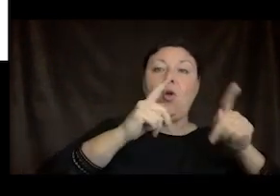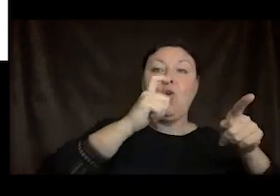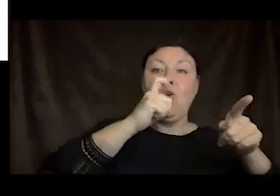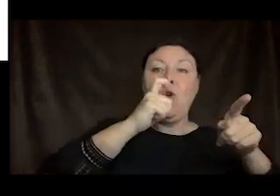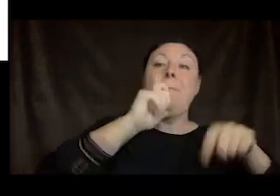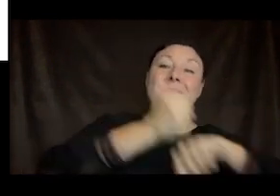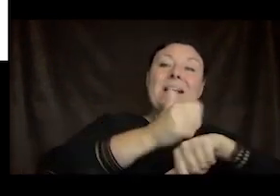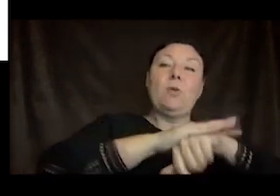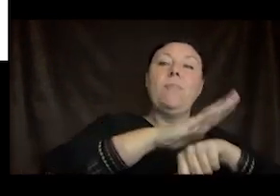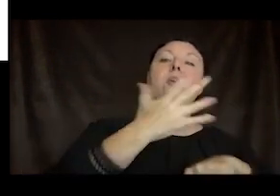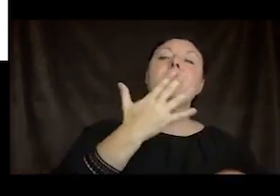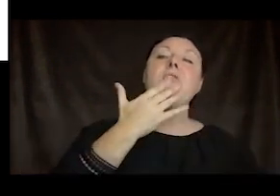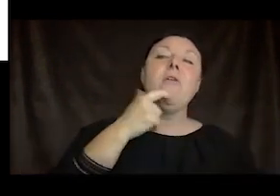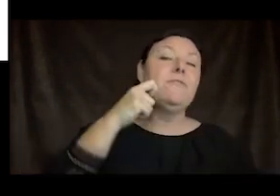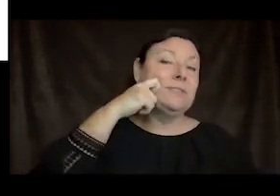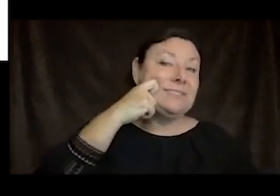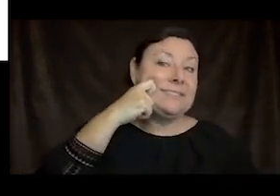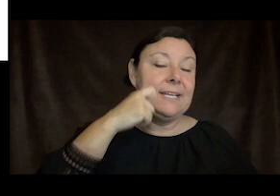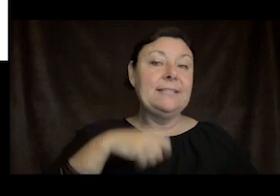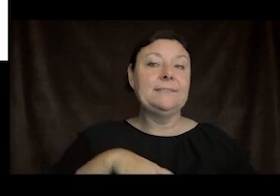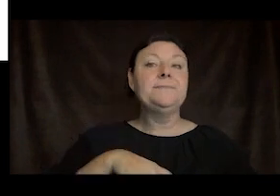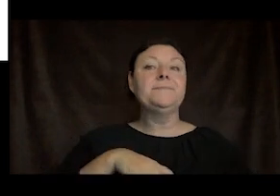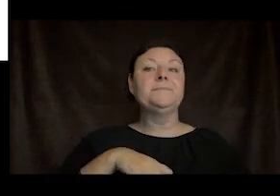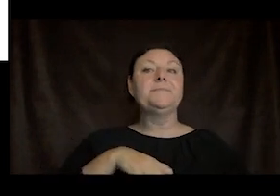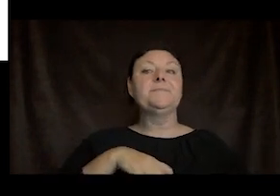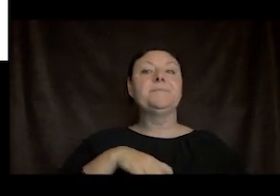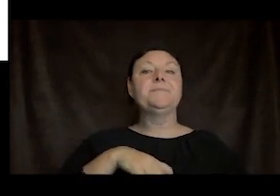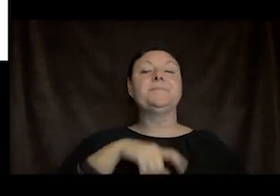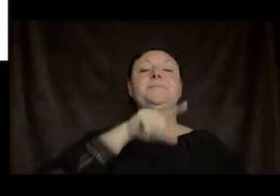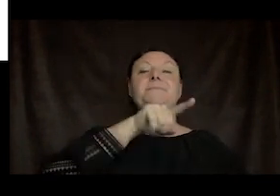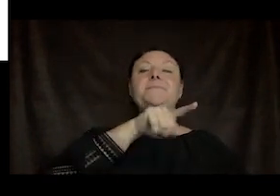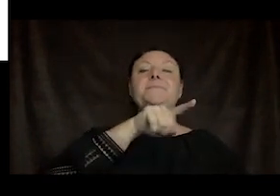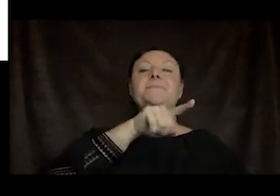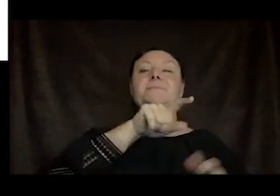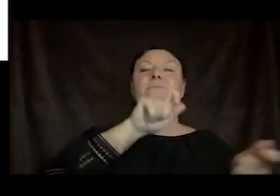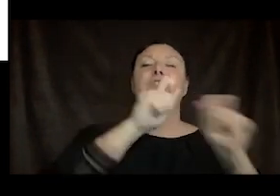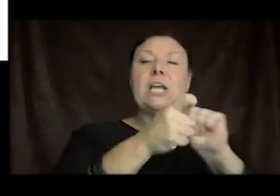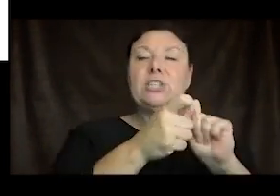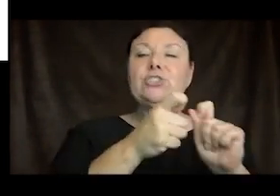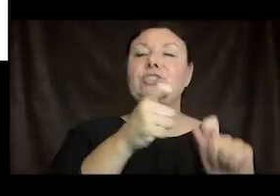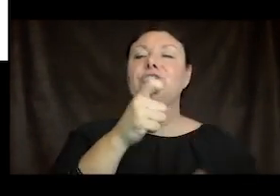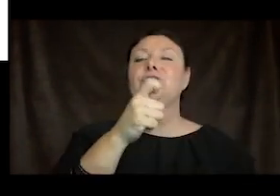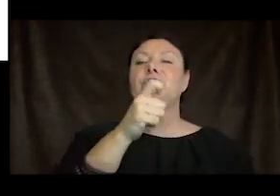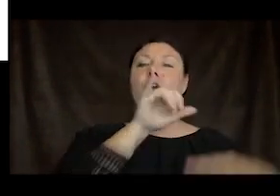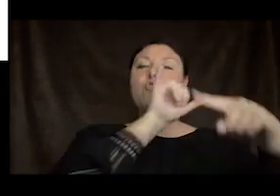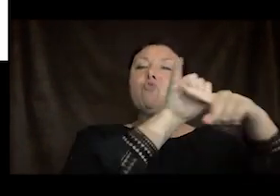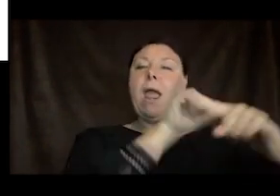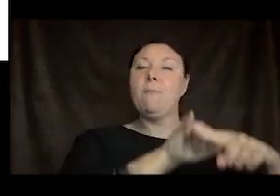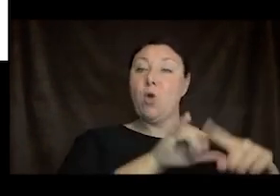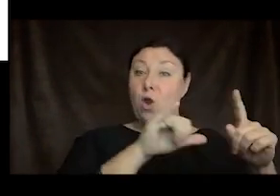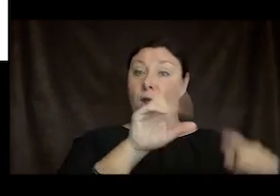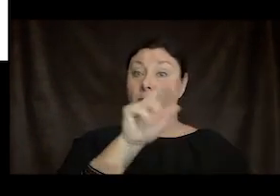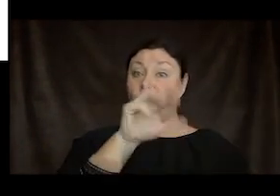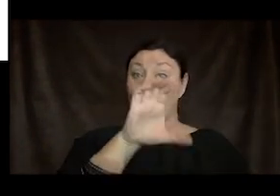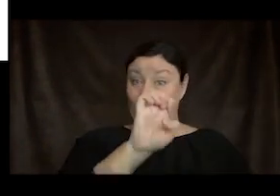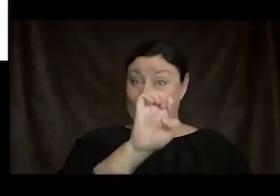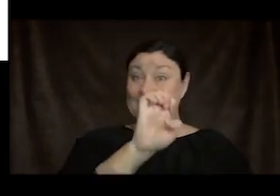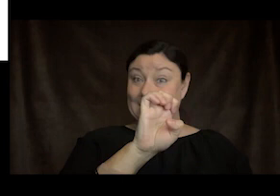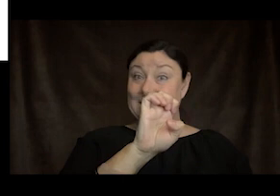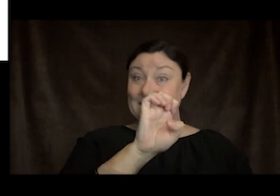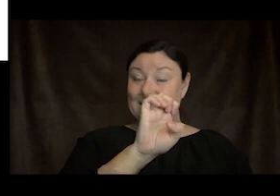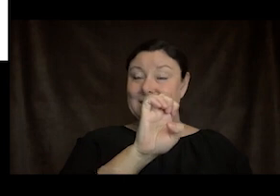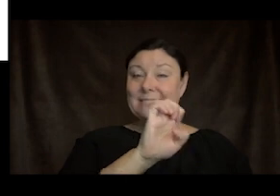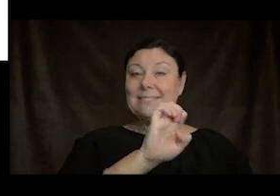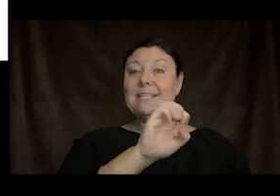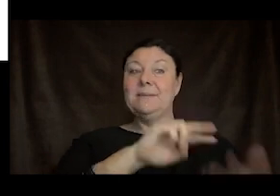then the capacity to sort of conjugate the grammar of race, which, those English terms can help us here, in